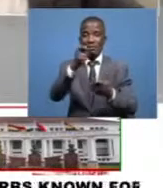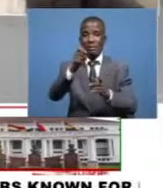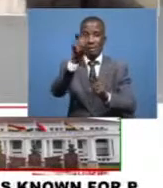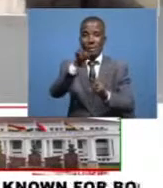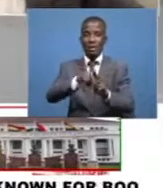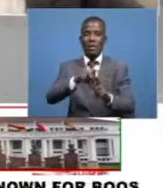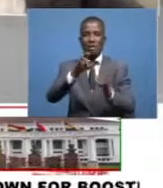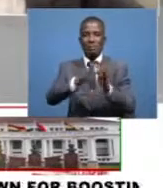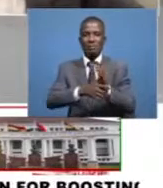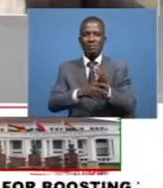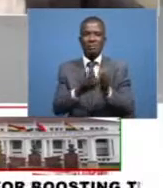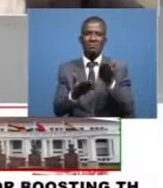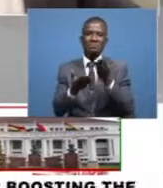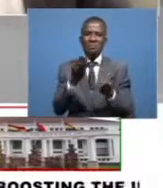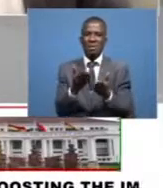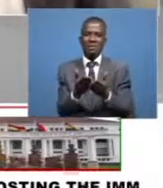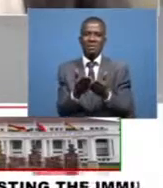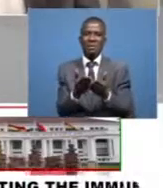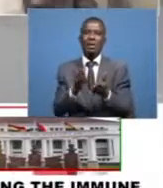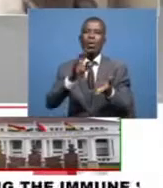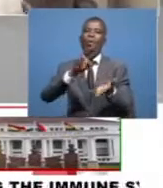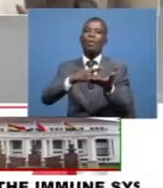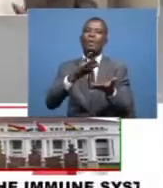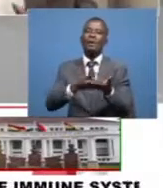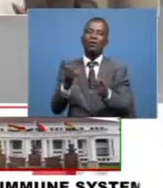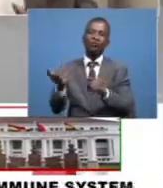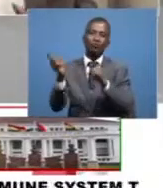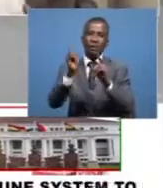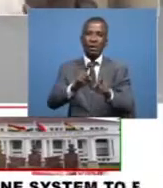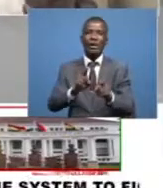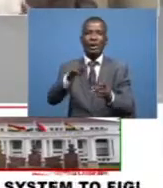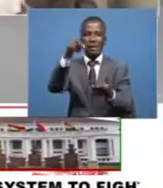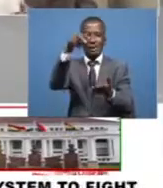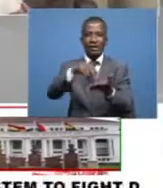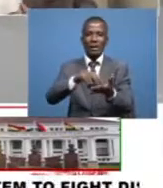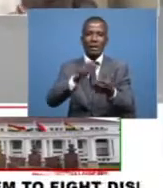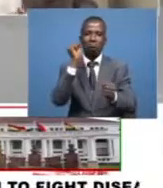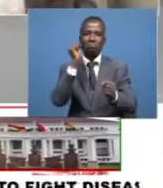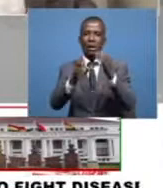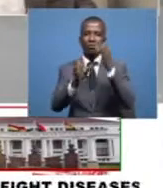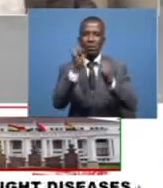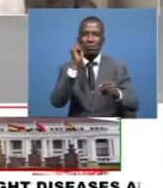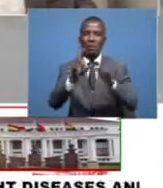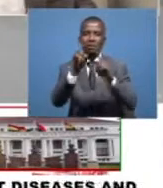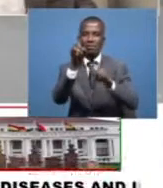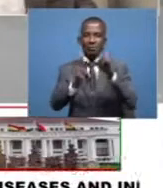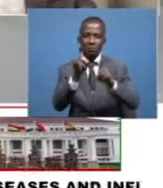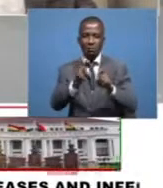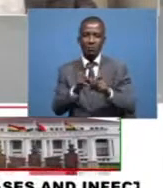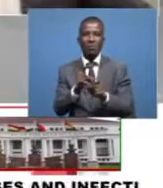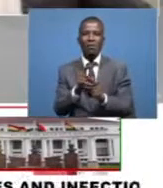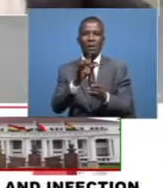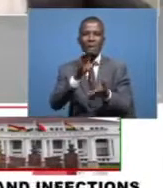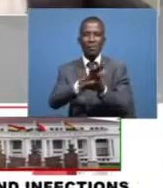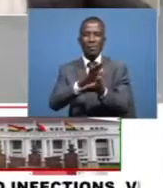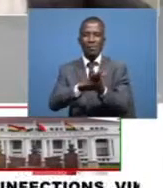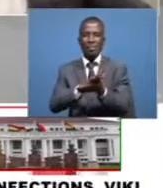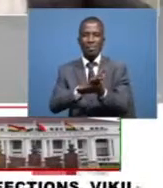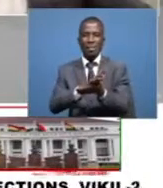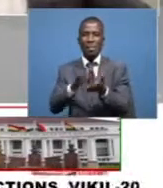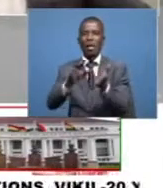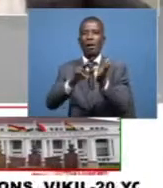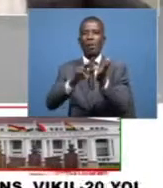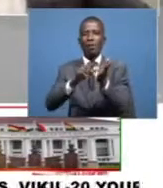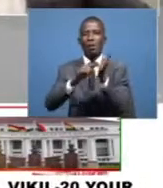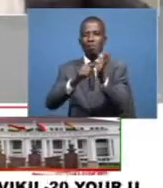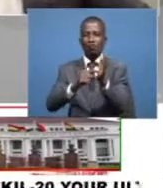to the suit, may summon a witness to attend to give evidence or to produce a document in the possession